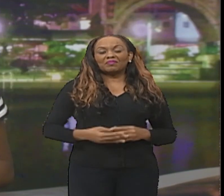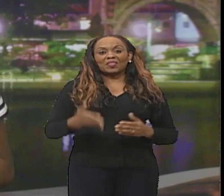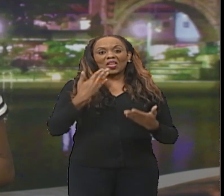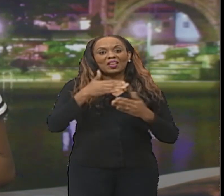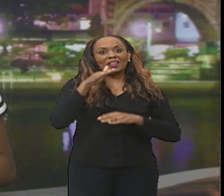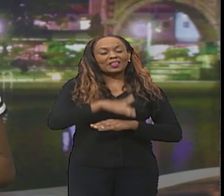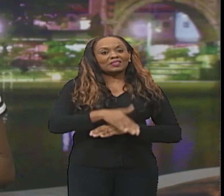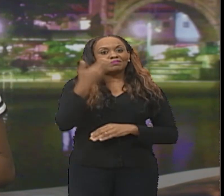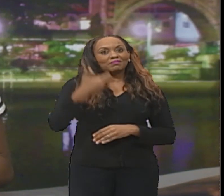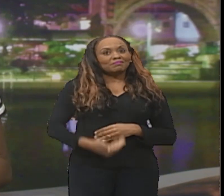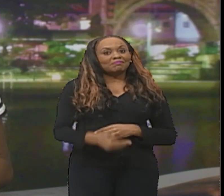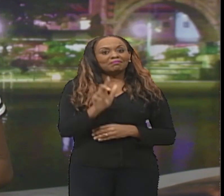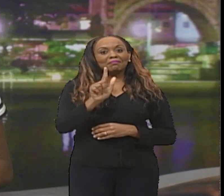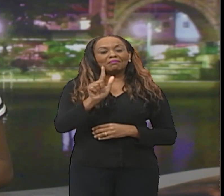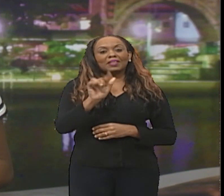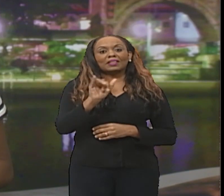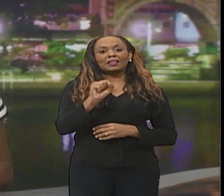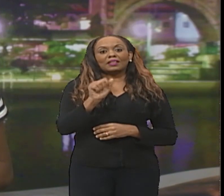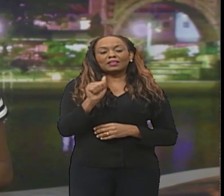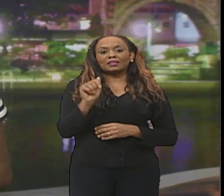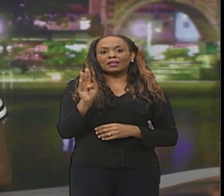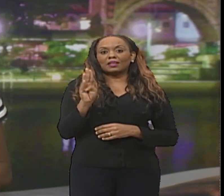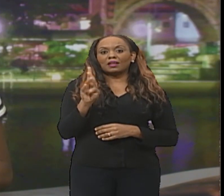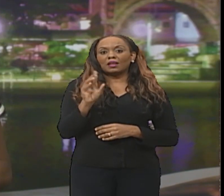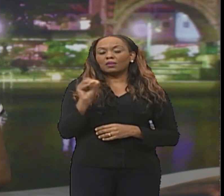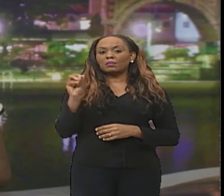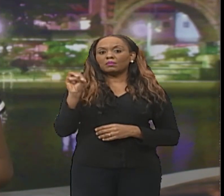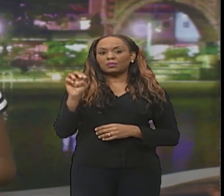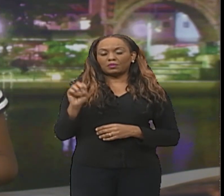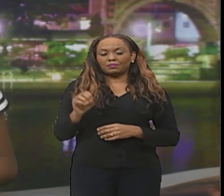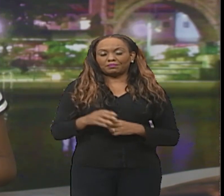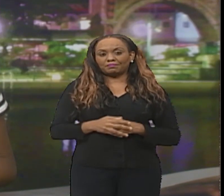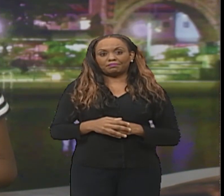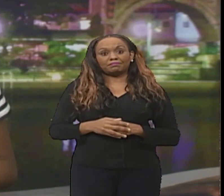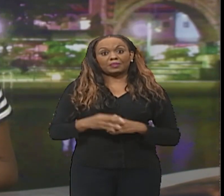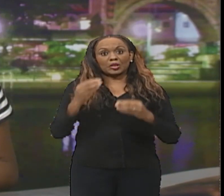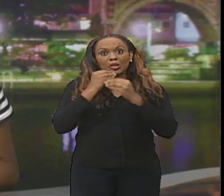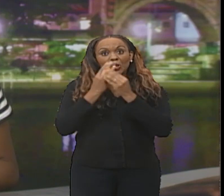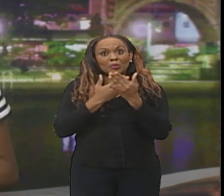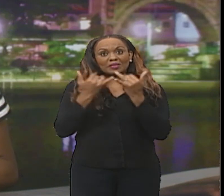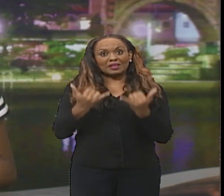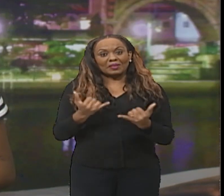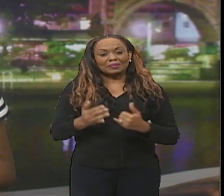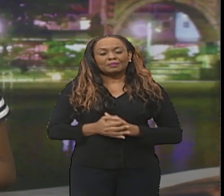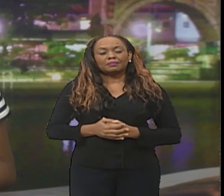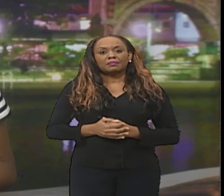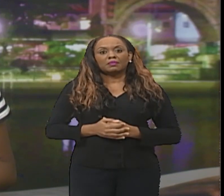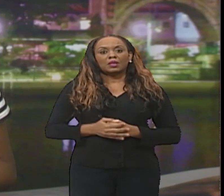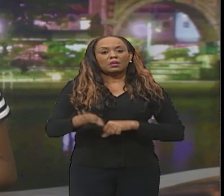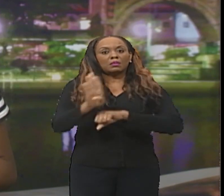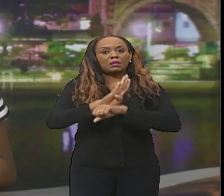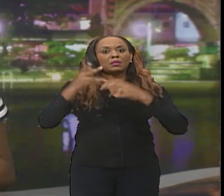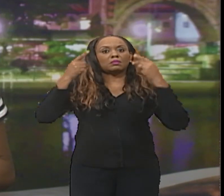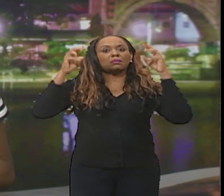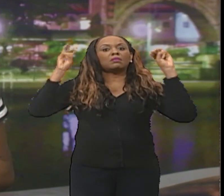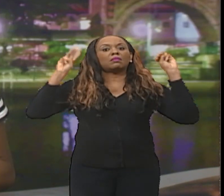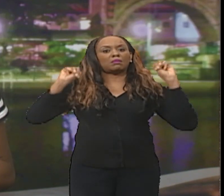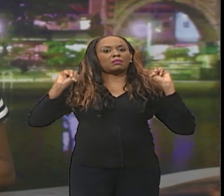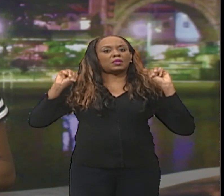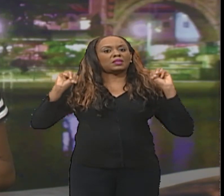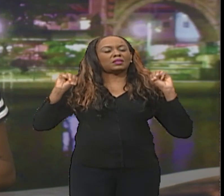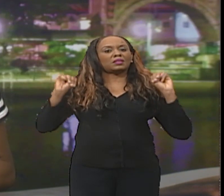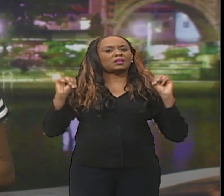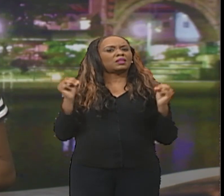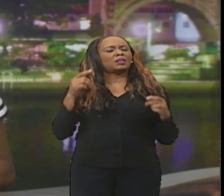Good evening, I'm Lisa Broom with the CBC Evening News. In our top story tonight, Prime Minister Mia Motley